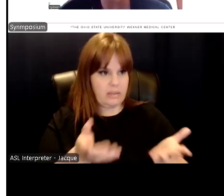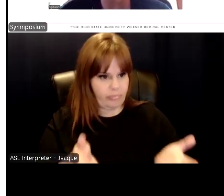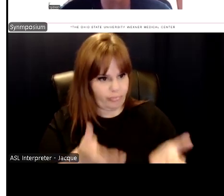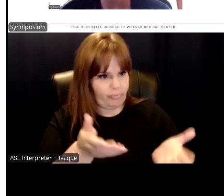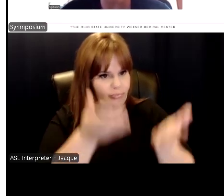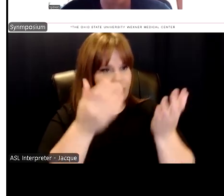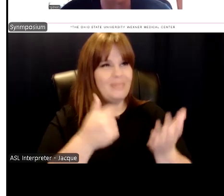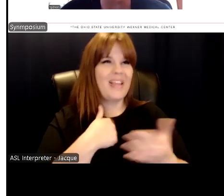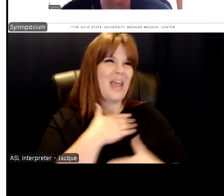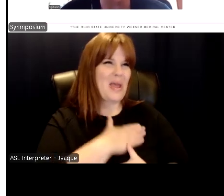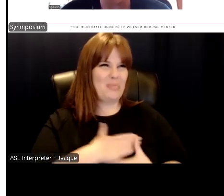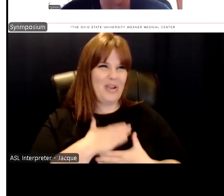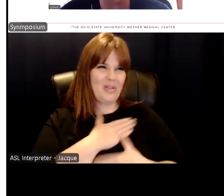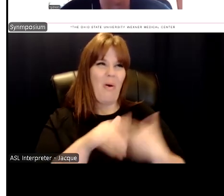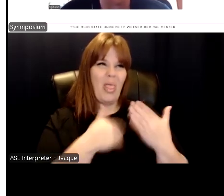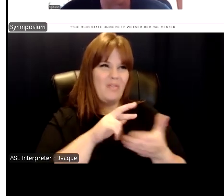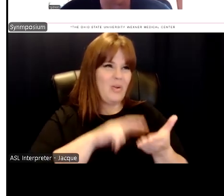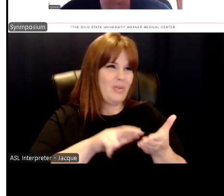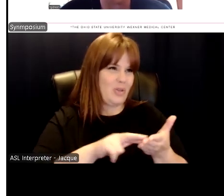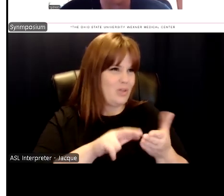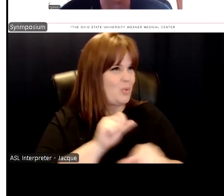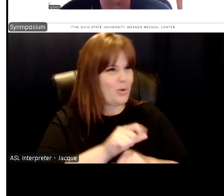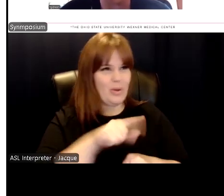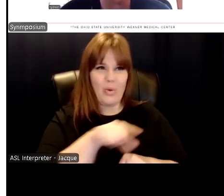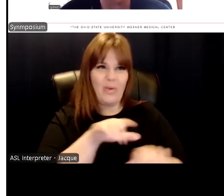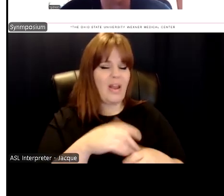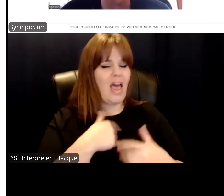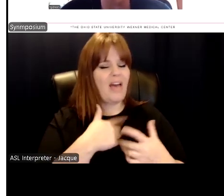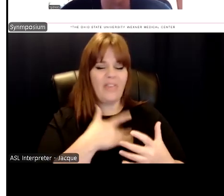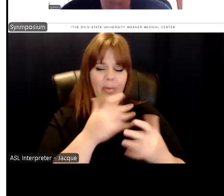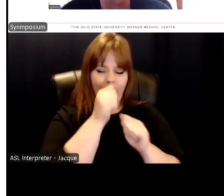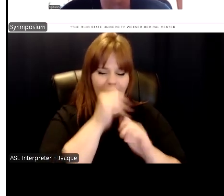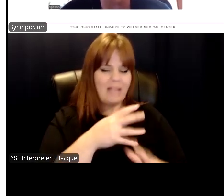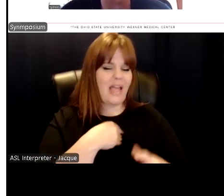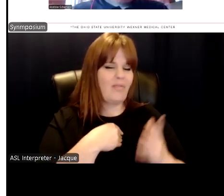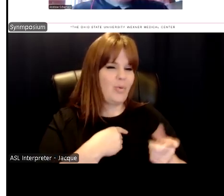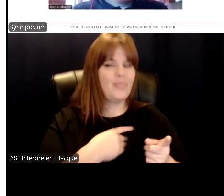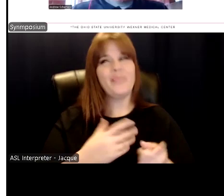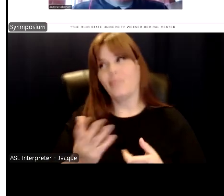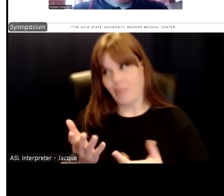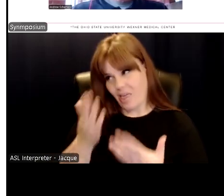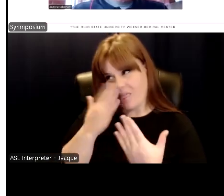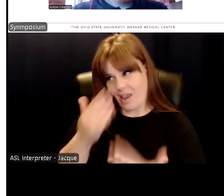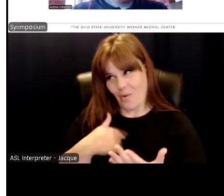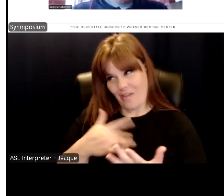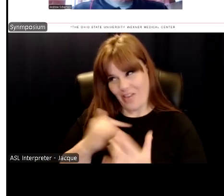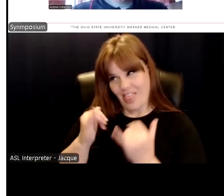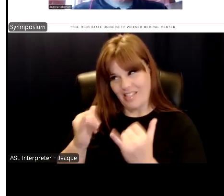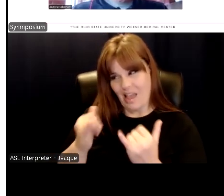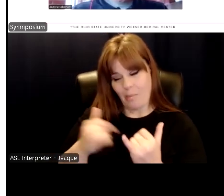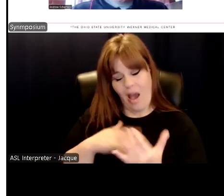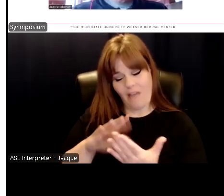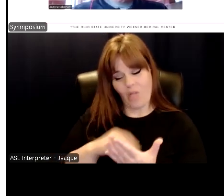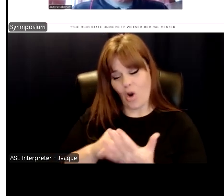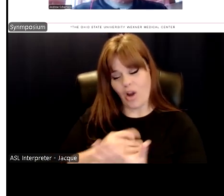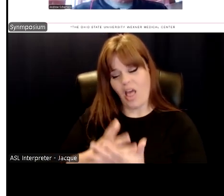I appreciate all of the research and work that you have done. I feel very blessed that I have you. Well, thank you. I feel the same. I've learned quite a